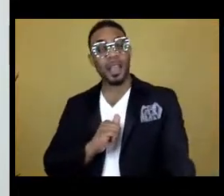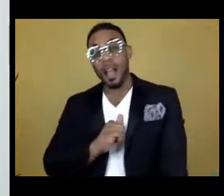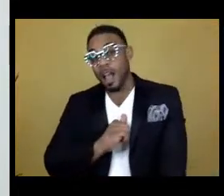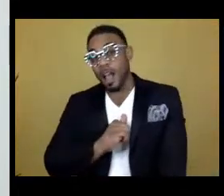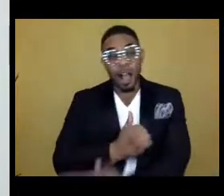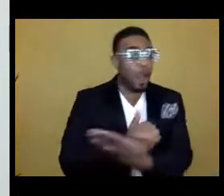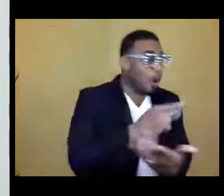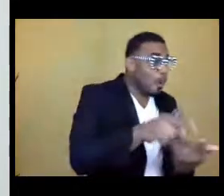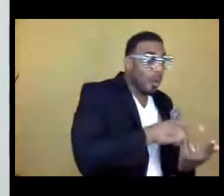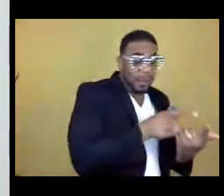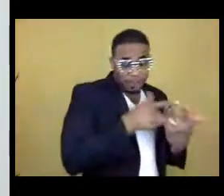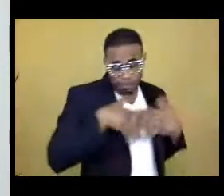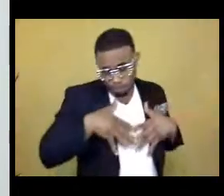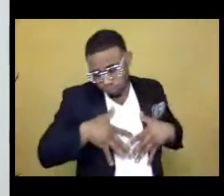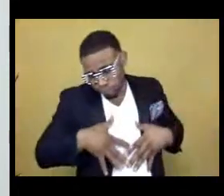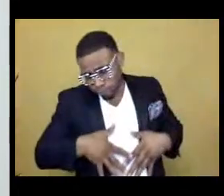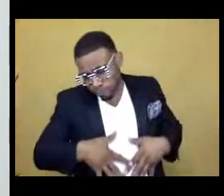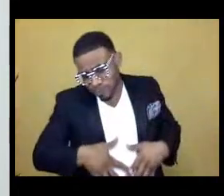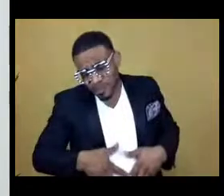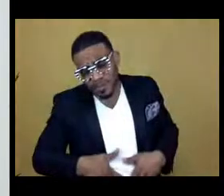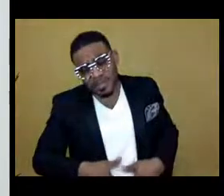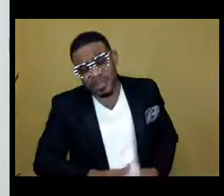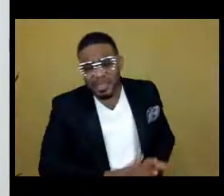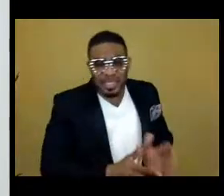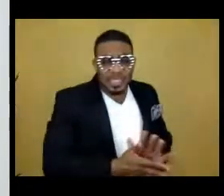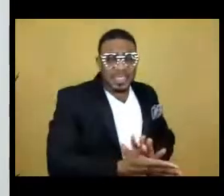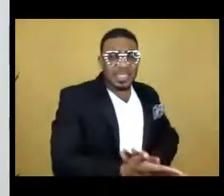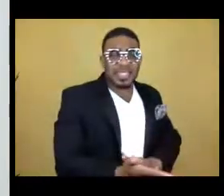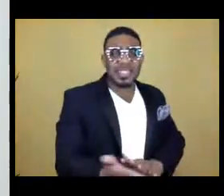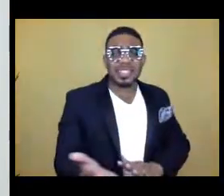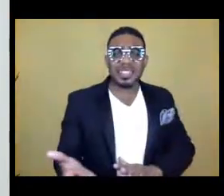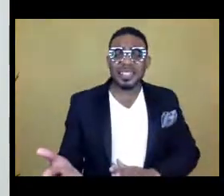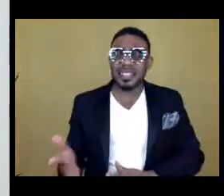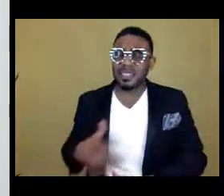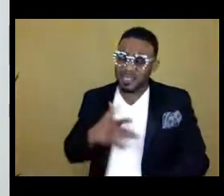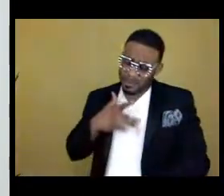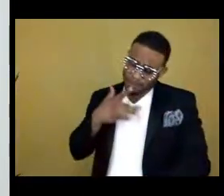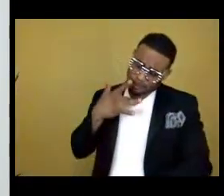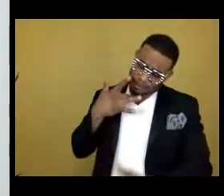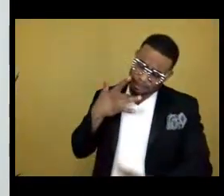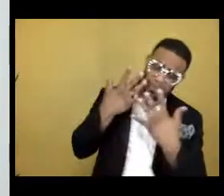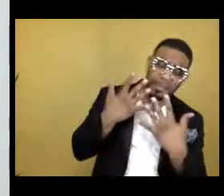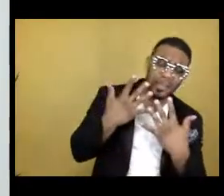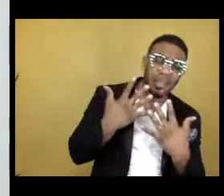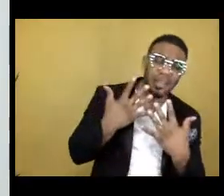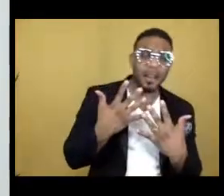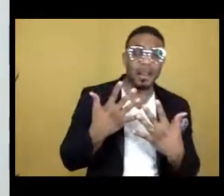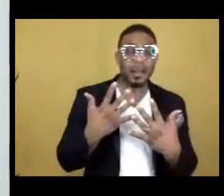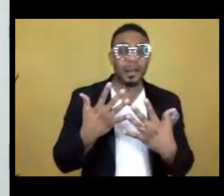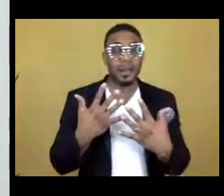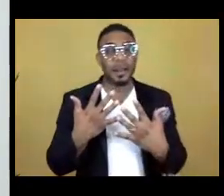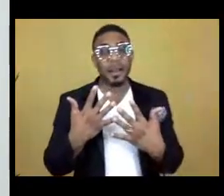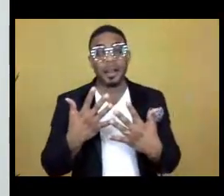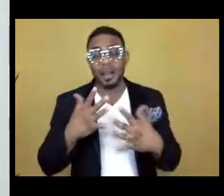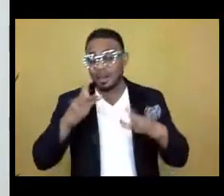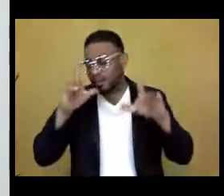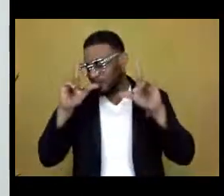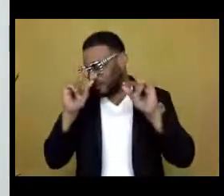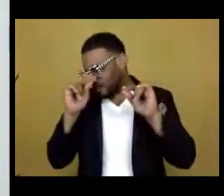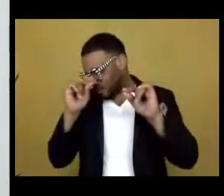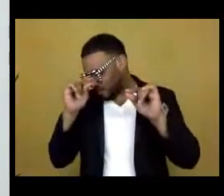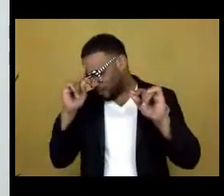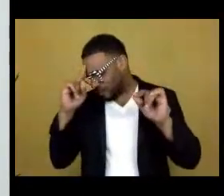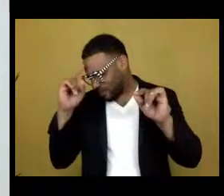When I'm down and feeling blue, I close